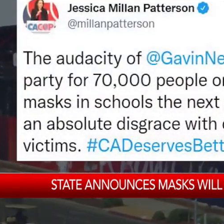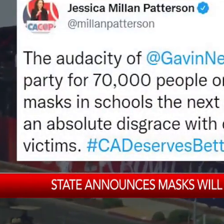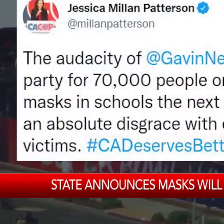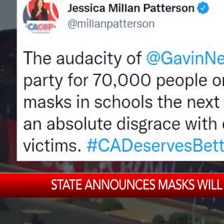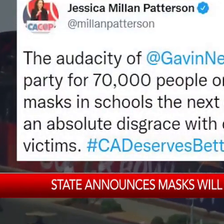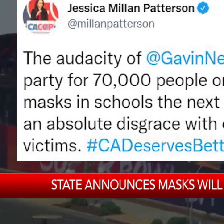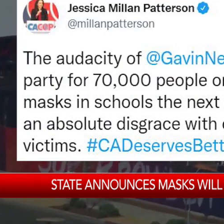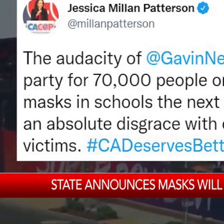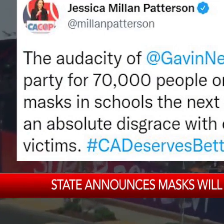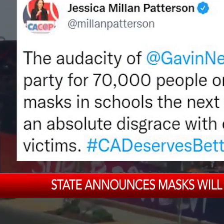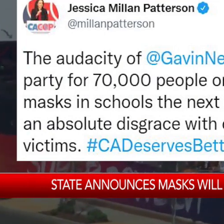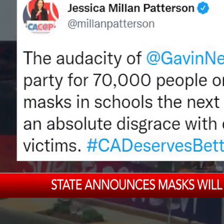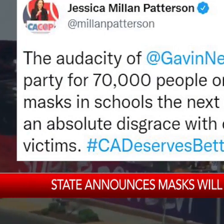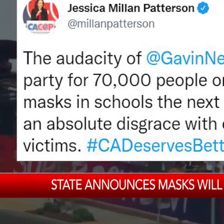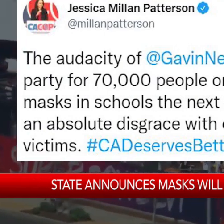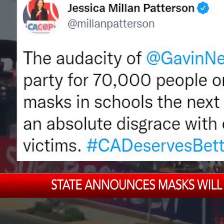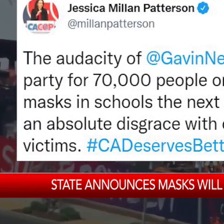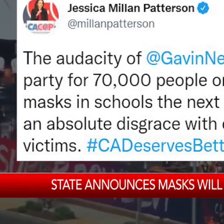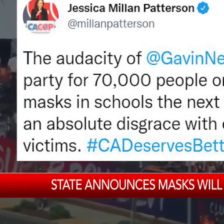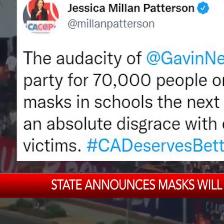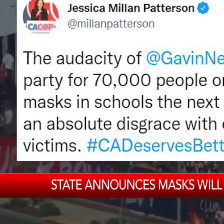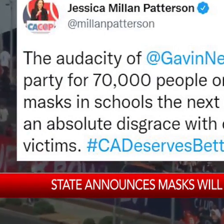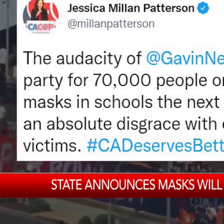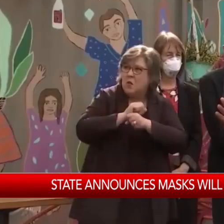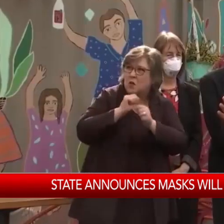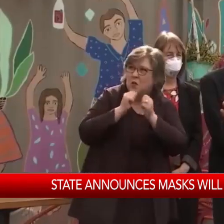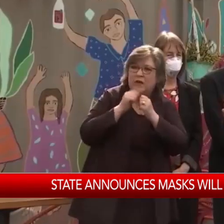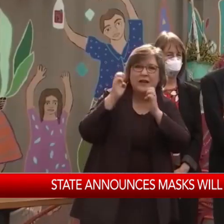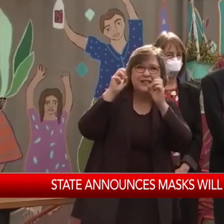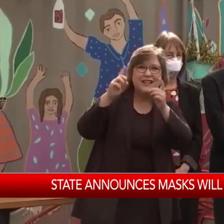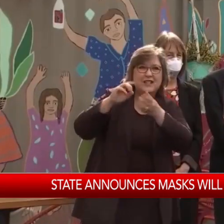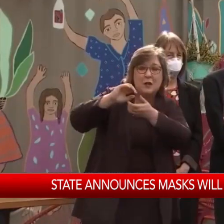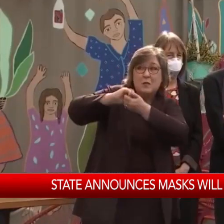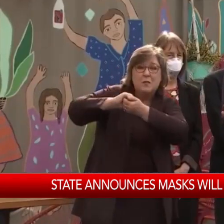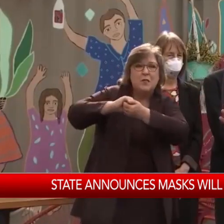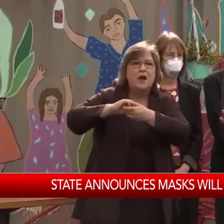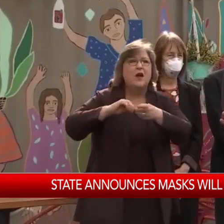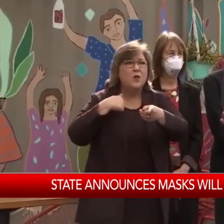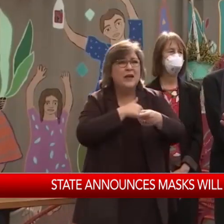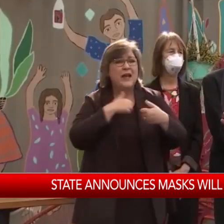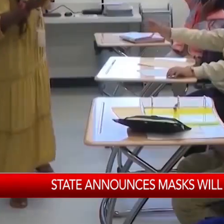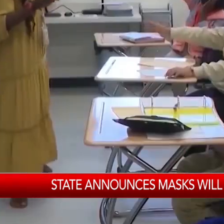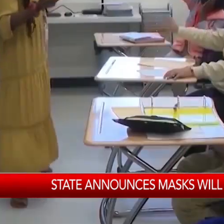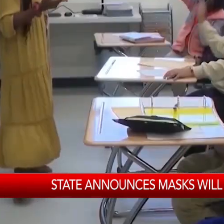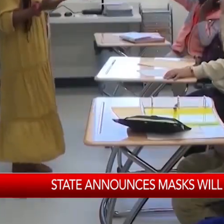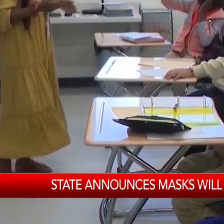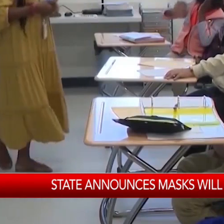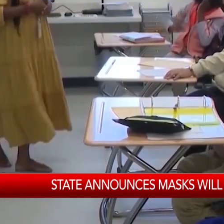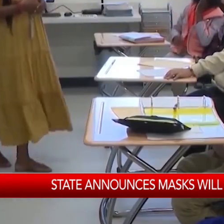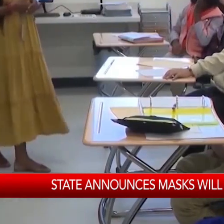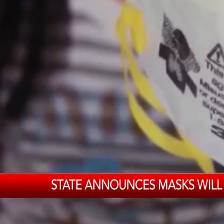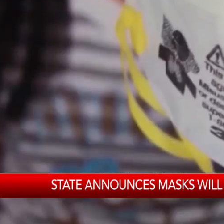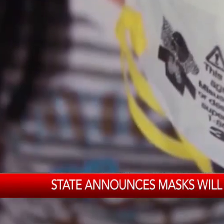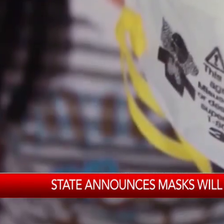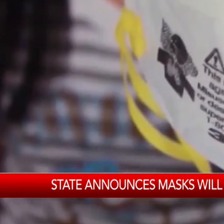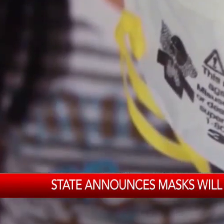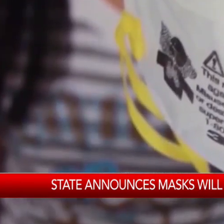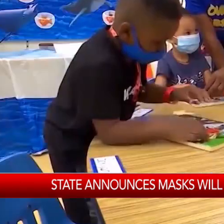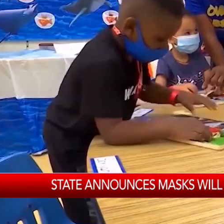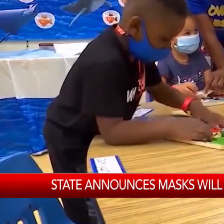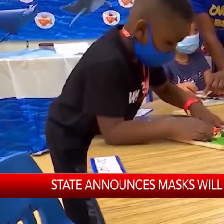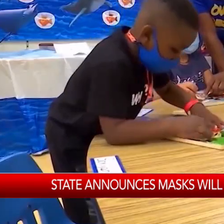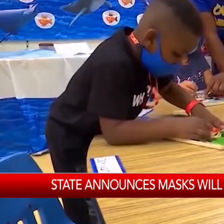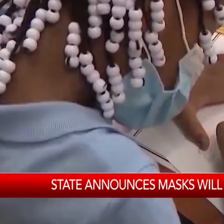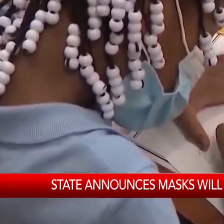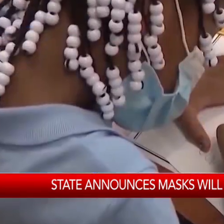"This is an absolute disgrace with our children as the victims." There's a thousand. Governor Newsom said last week teachers' unions have asked for a little more time